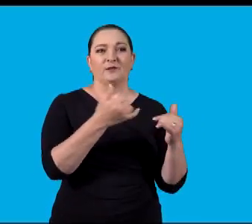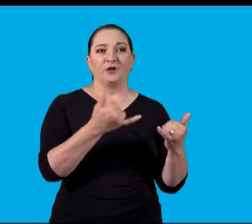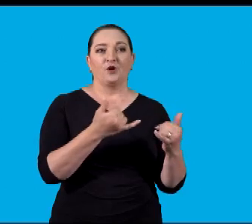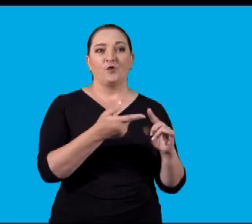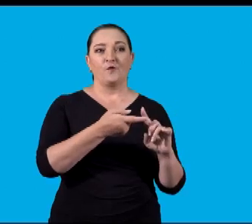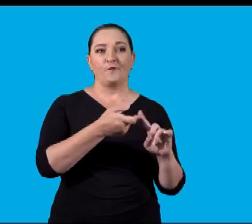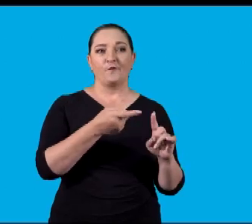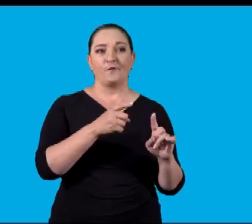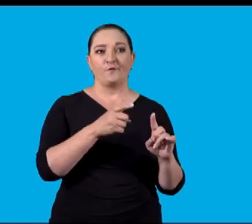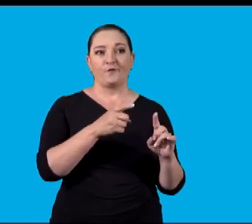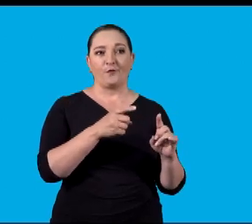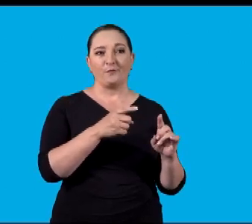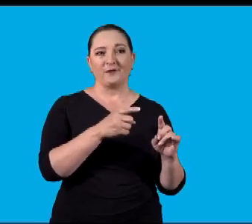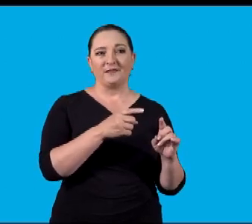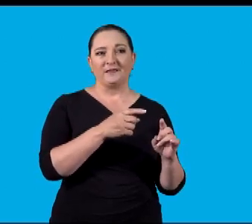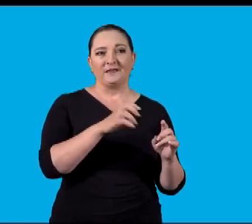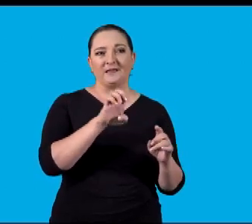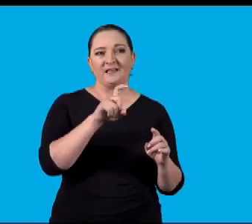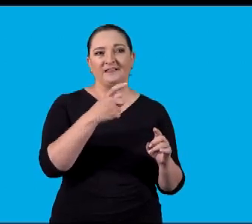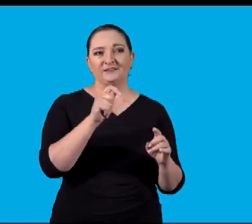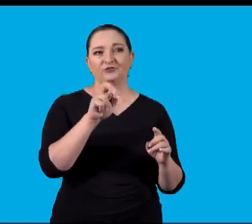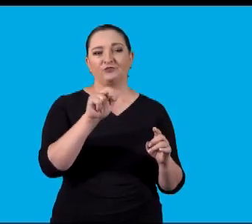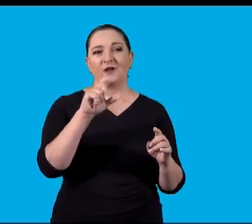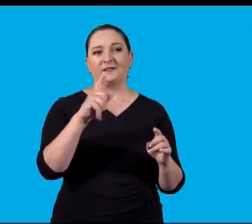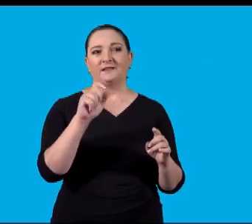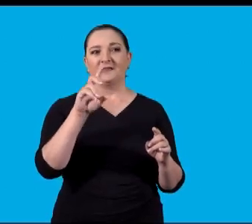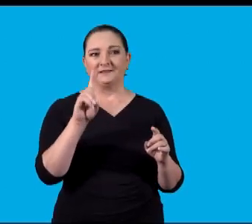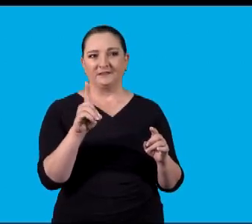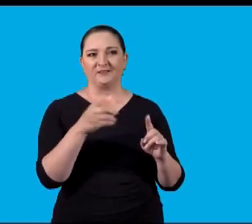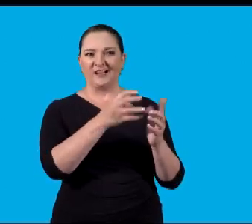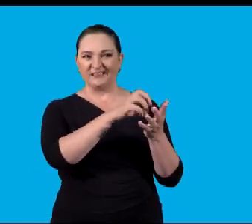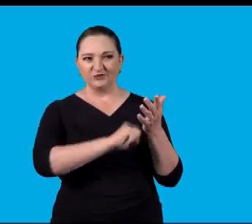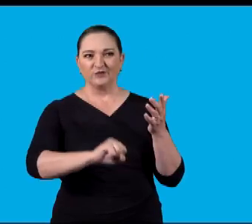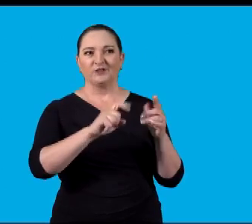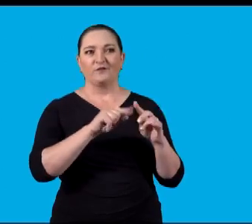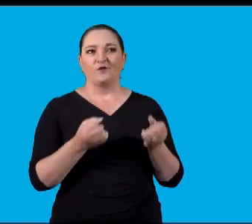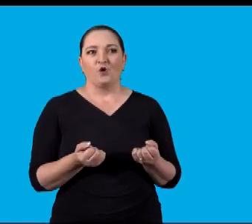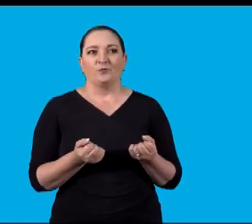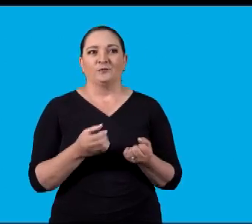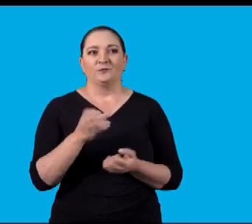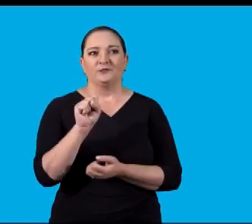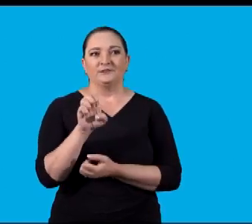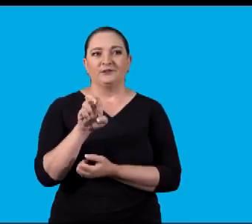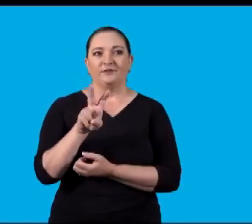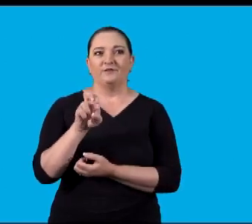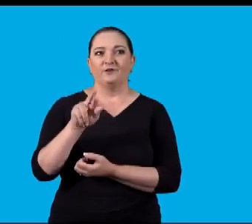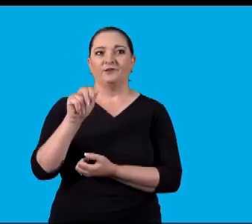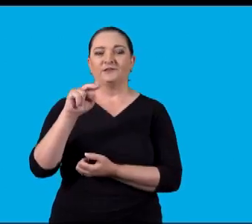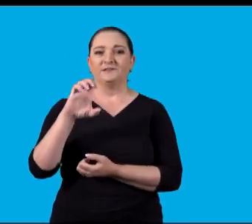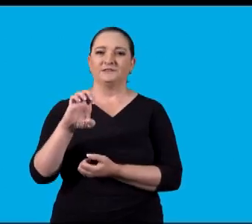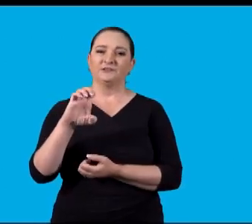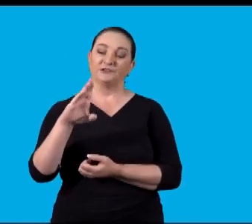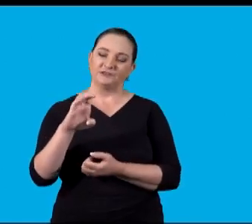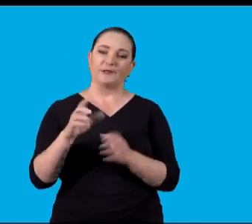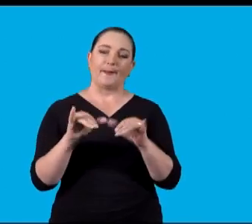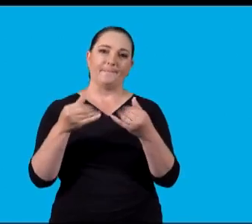Severance Limited. And then we have our income tax and we have our interest operating